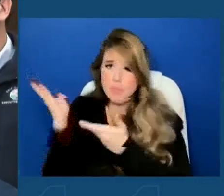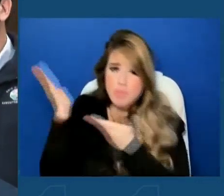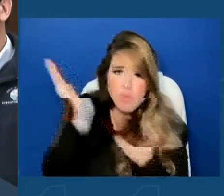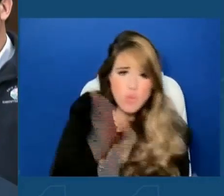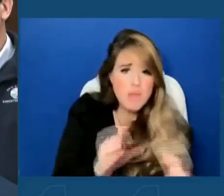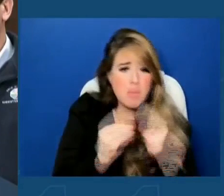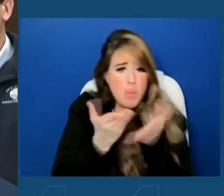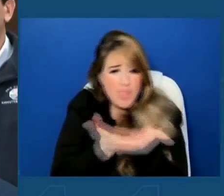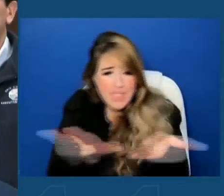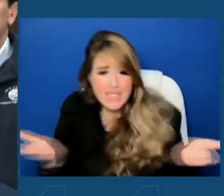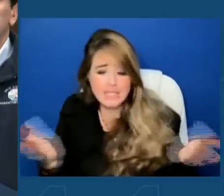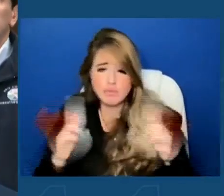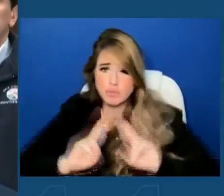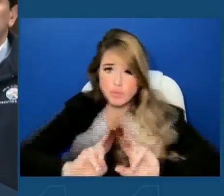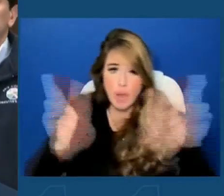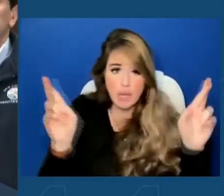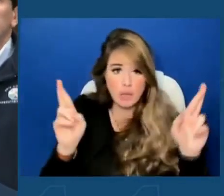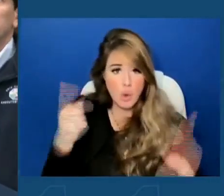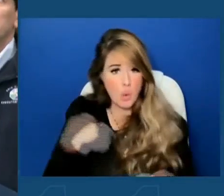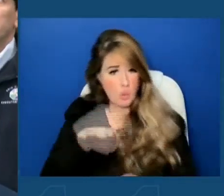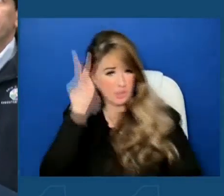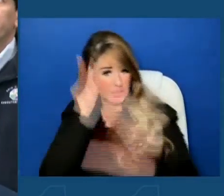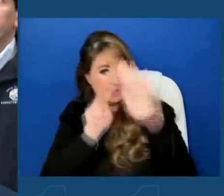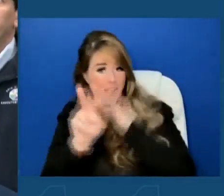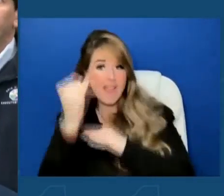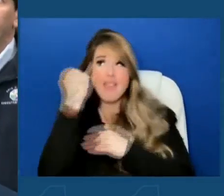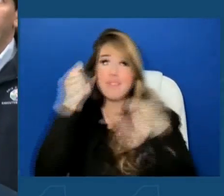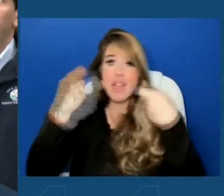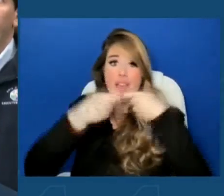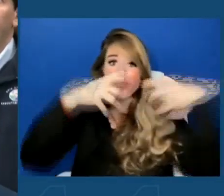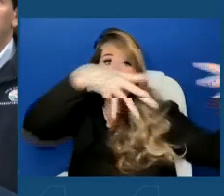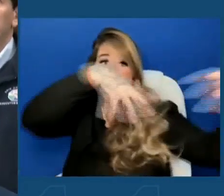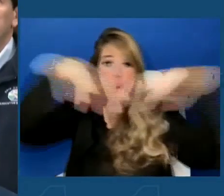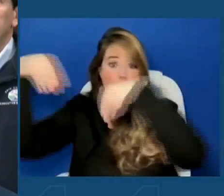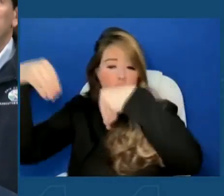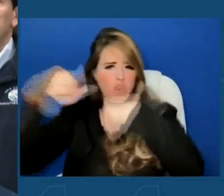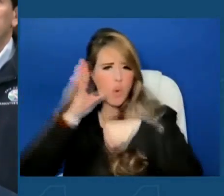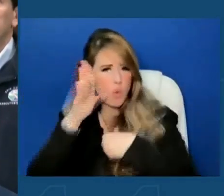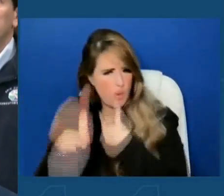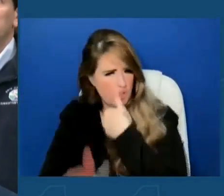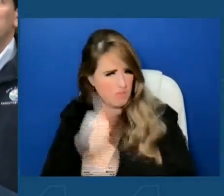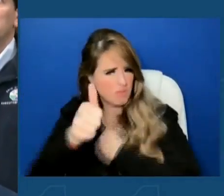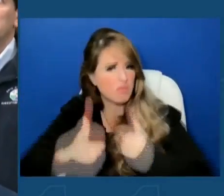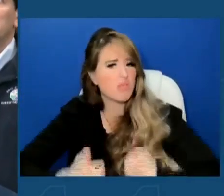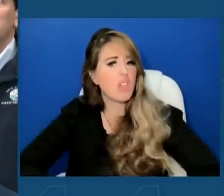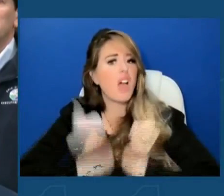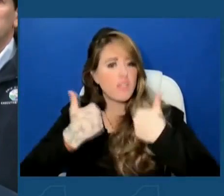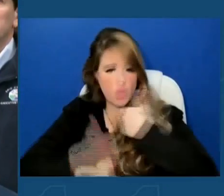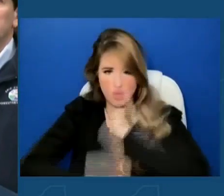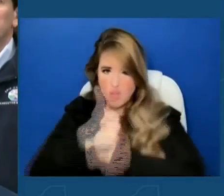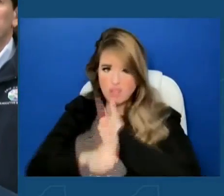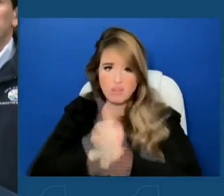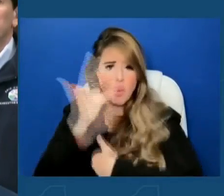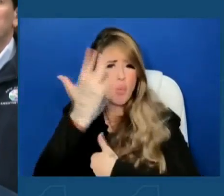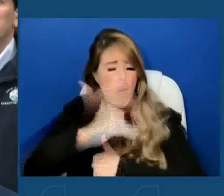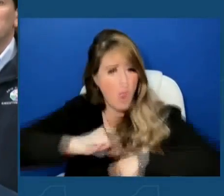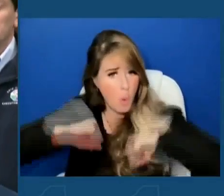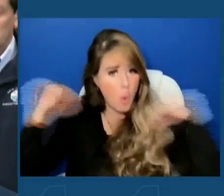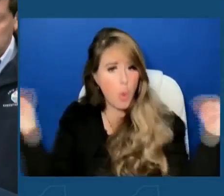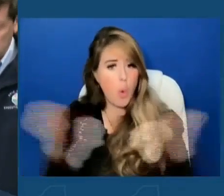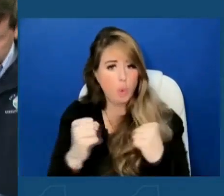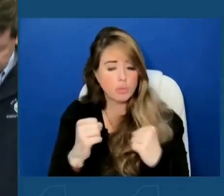out, that this could be life-threatening because of the Arctic chills. And so we had the norm is for the